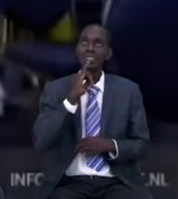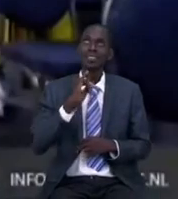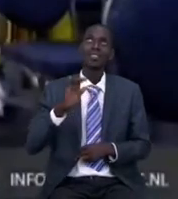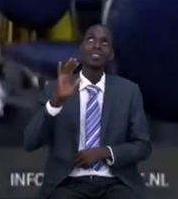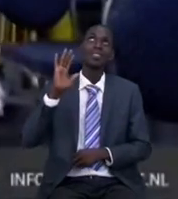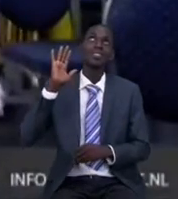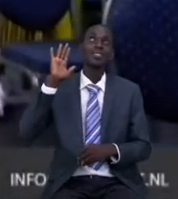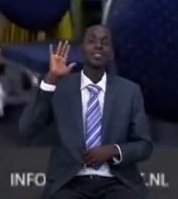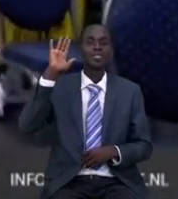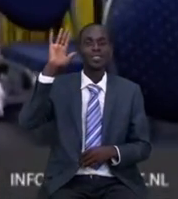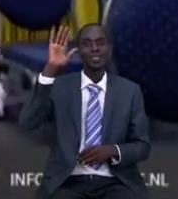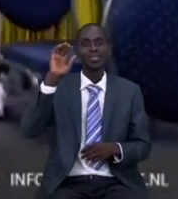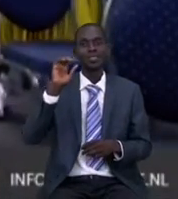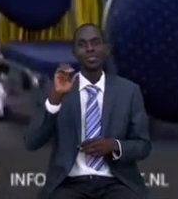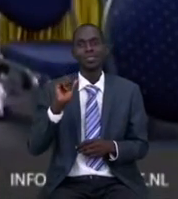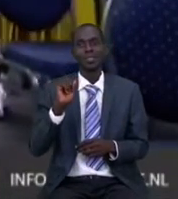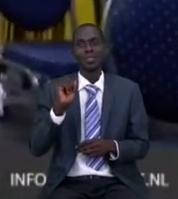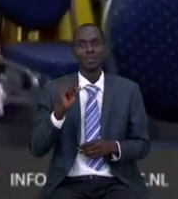nakane.